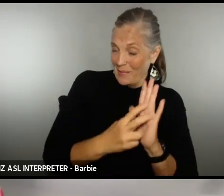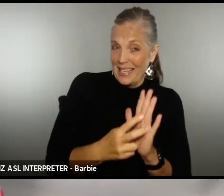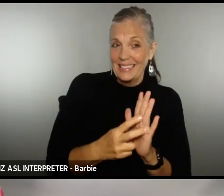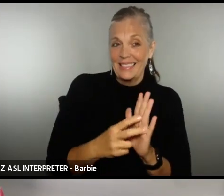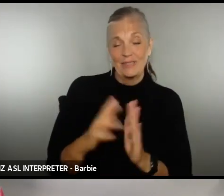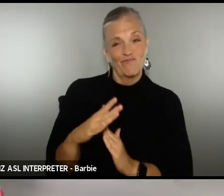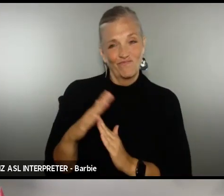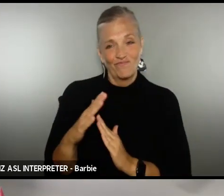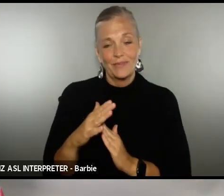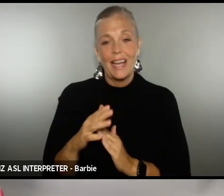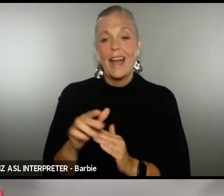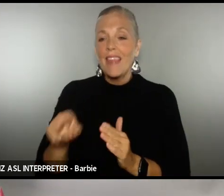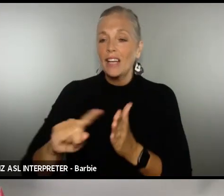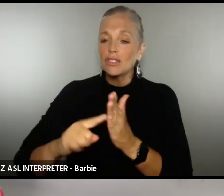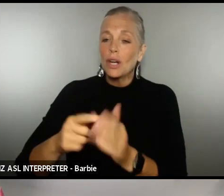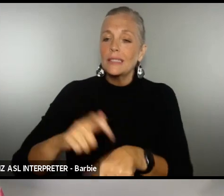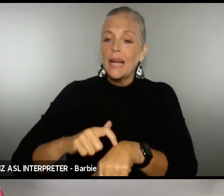That's at 3:30.